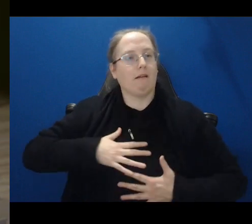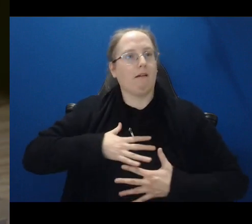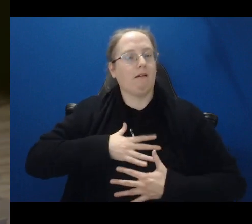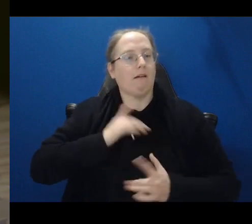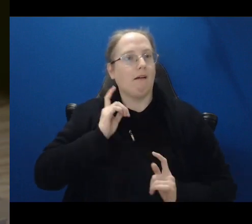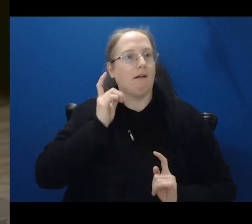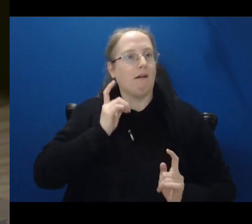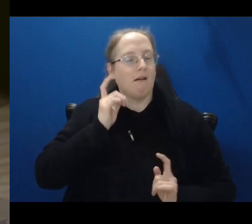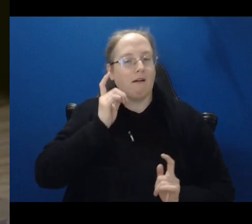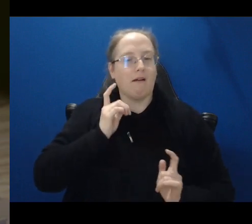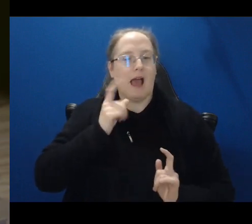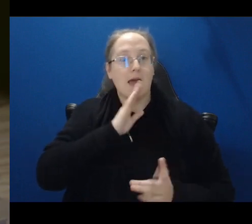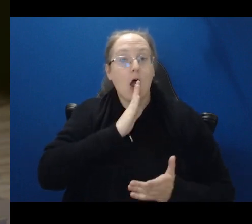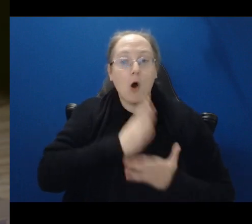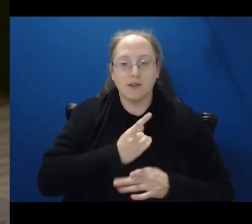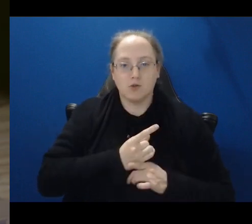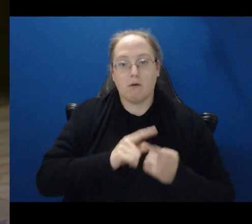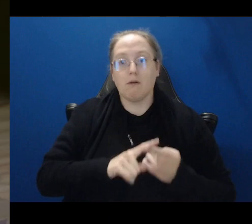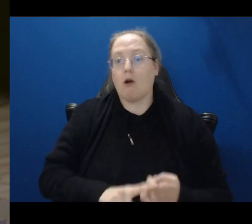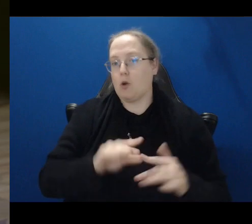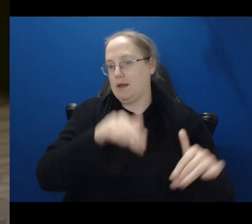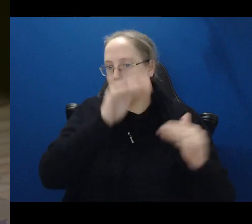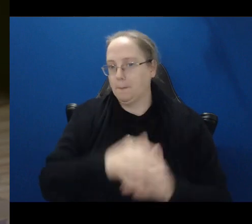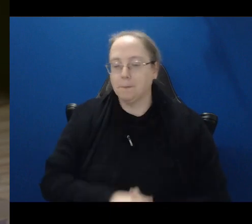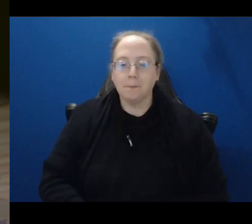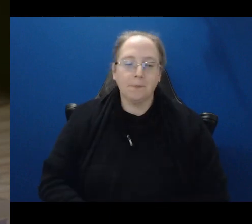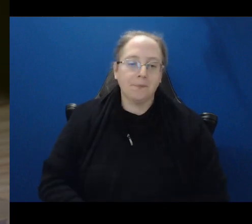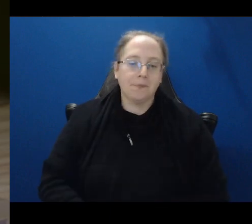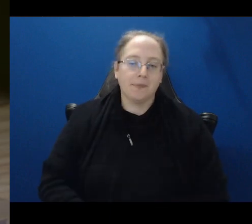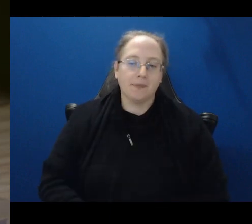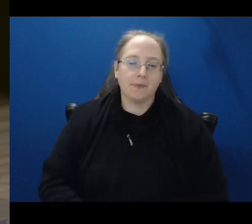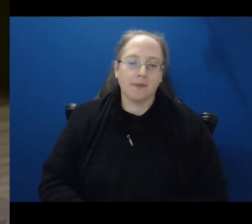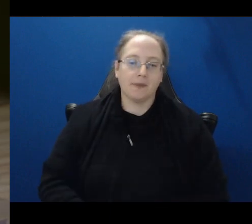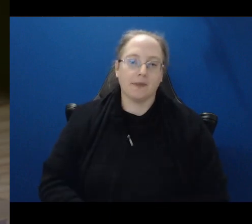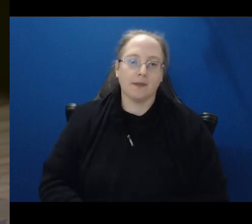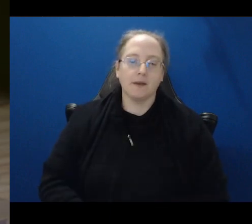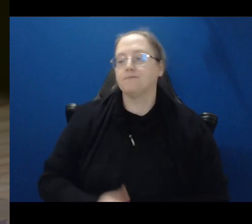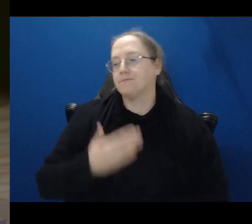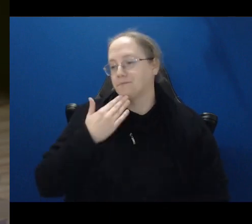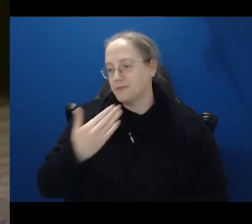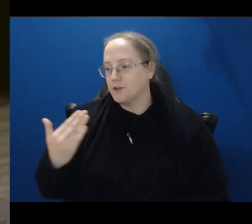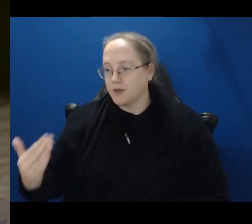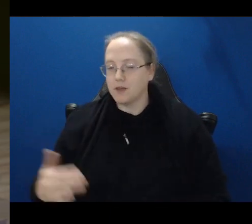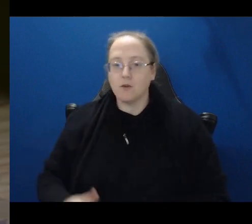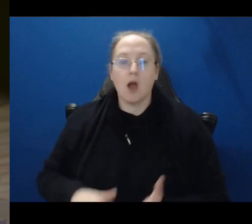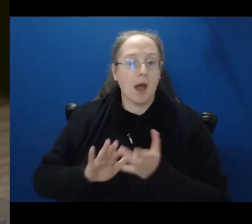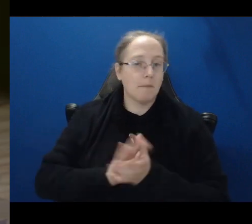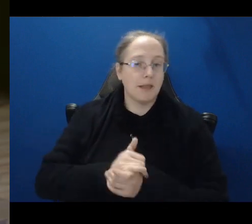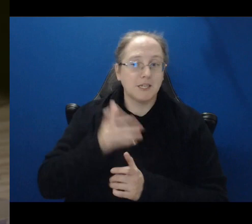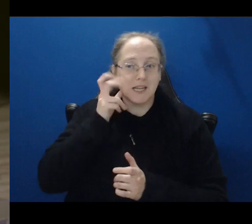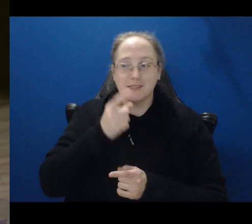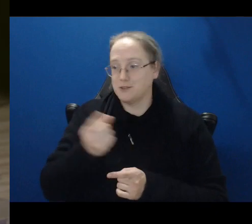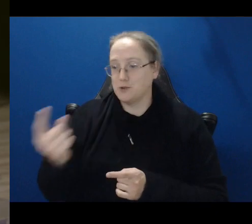Yeah, thank you so much. It's always such a pleasure to listen to you both. As I said,